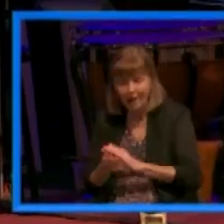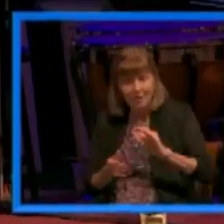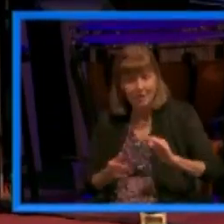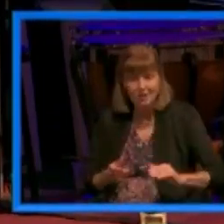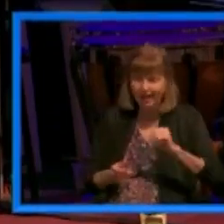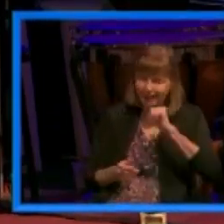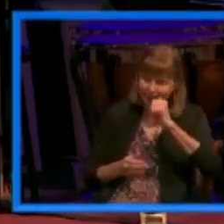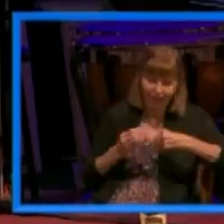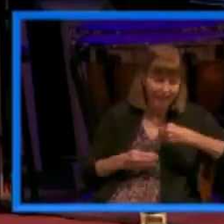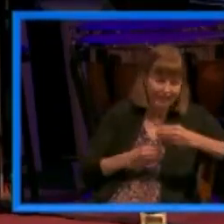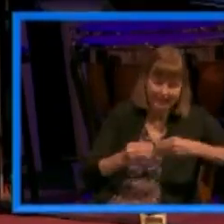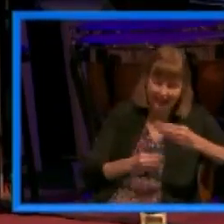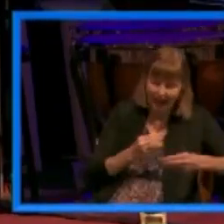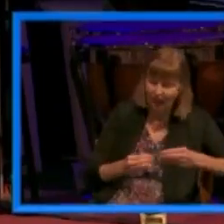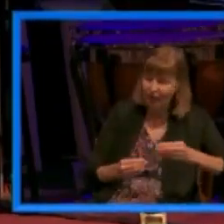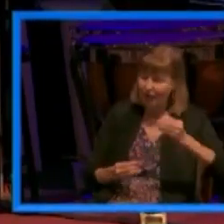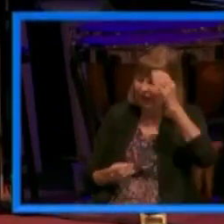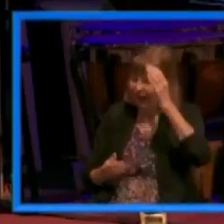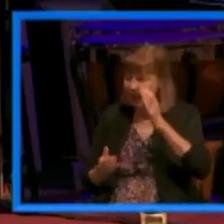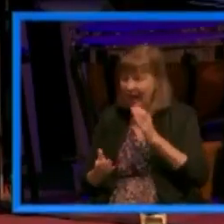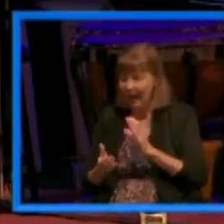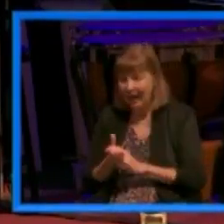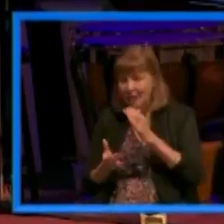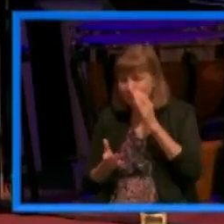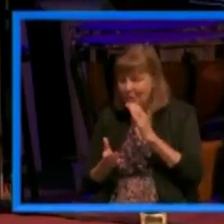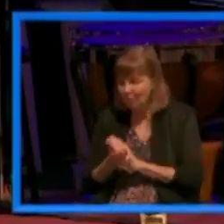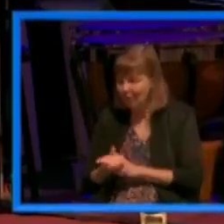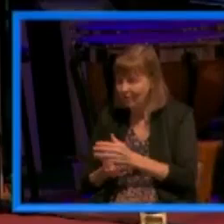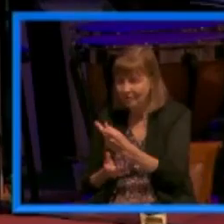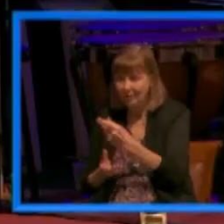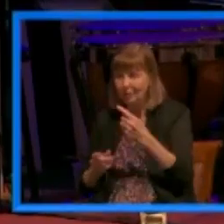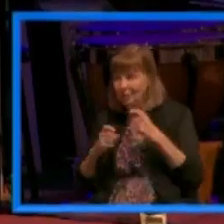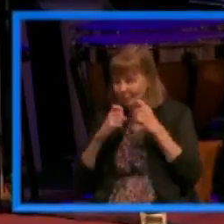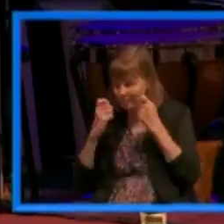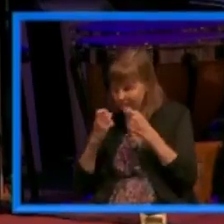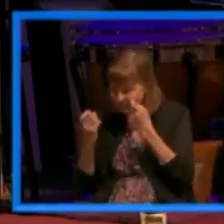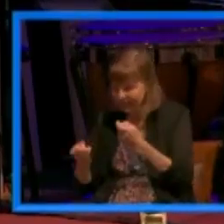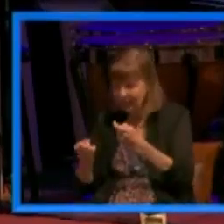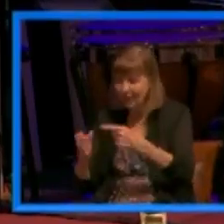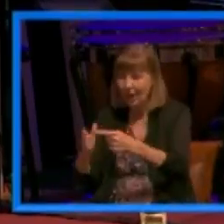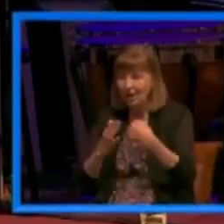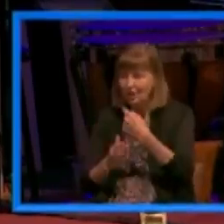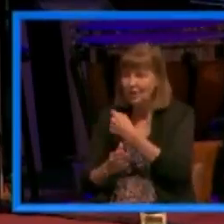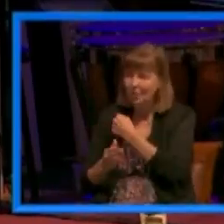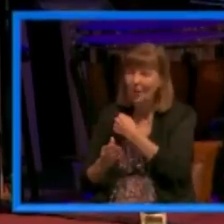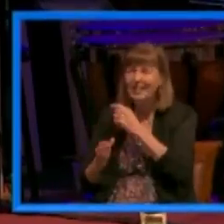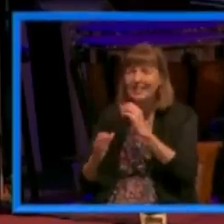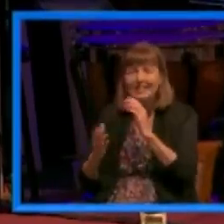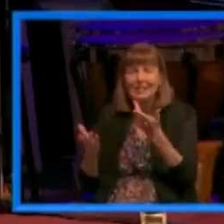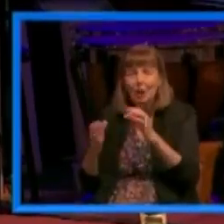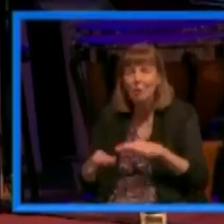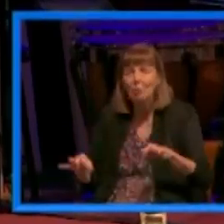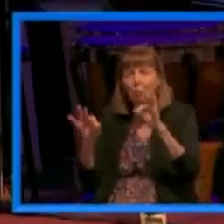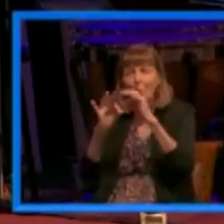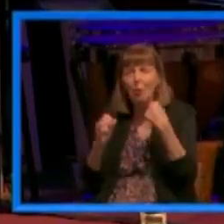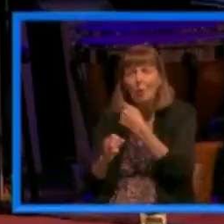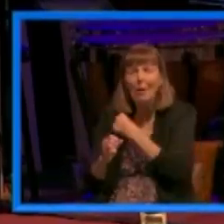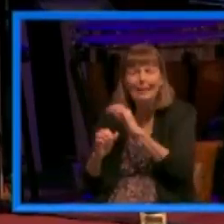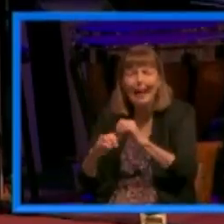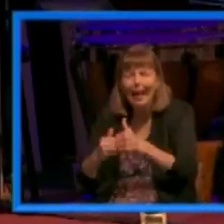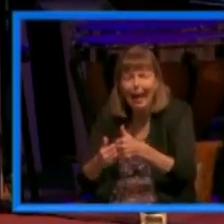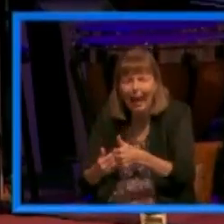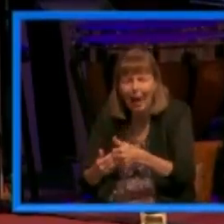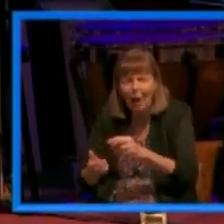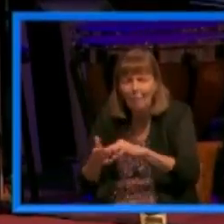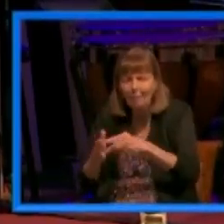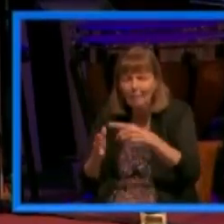this narrative story of Abram and Sarah, Lord, show us how it matters to us. Lord, what does this mean to us? What